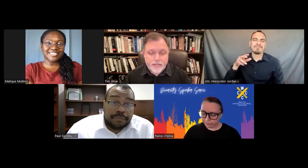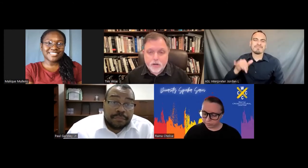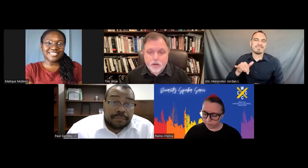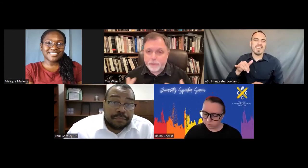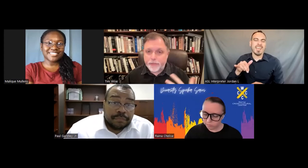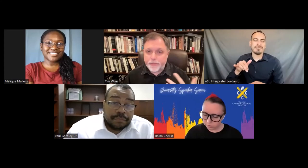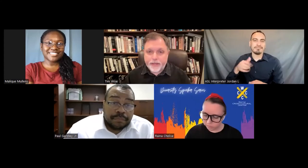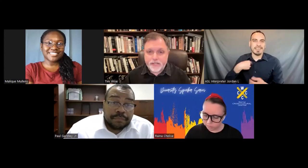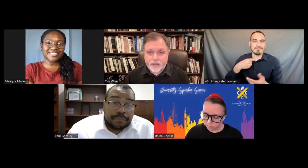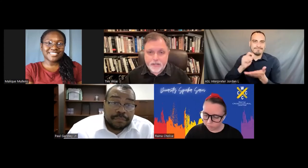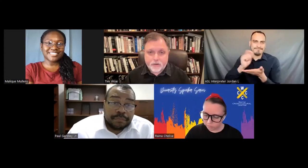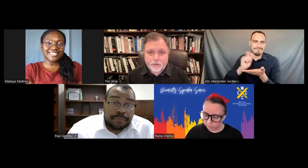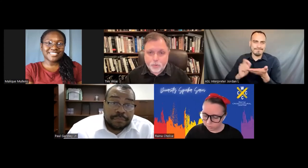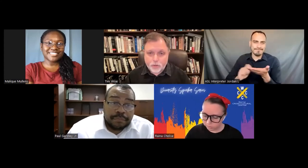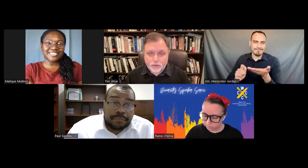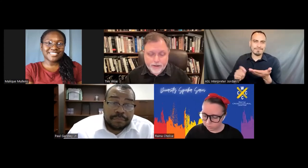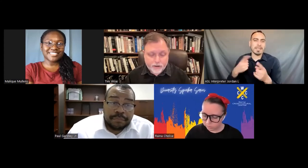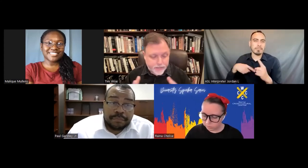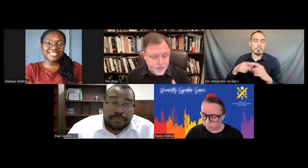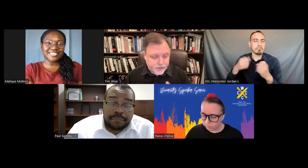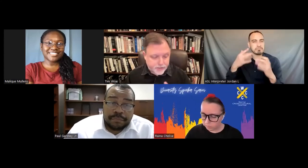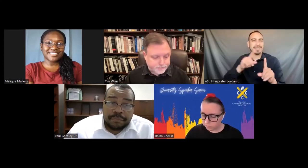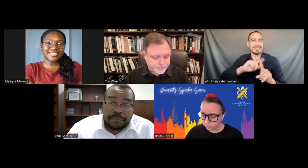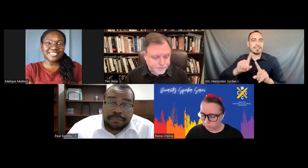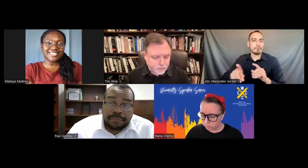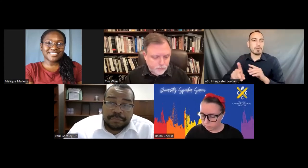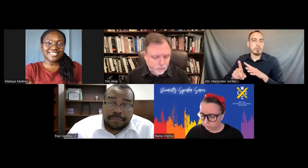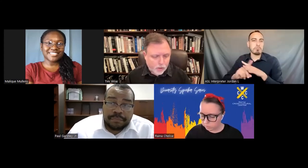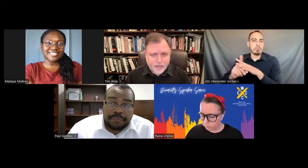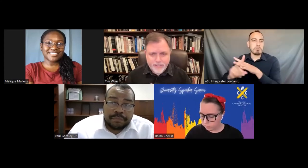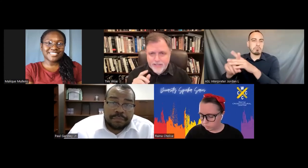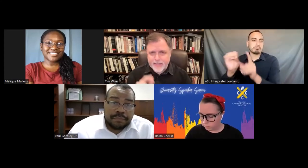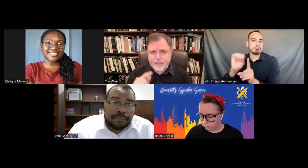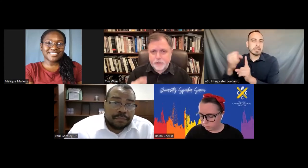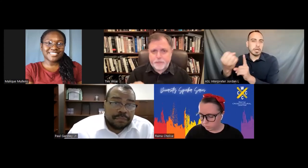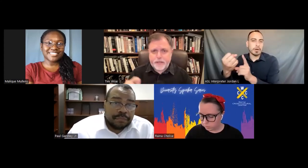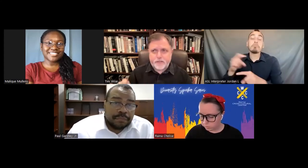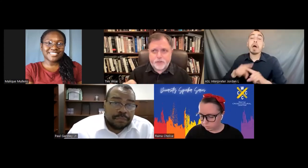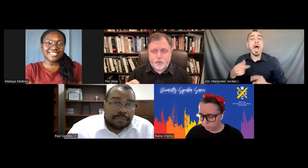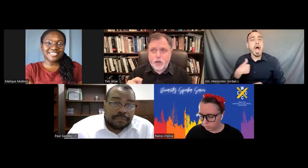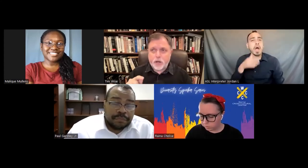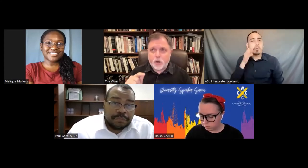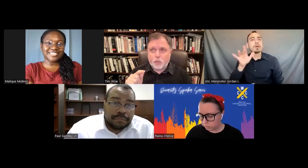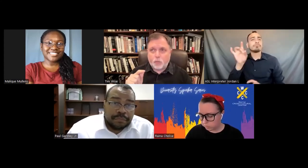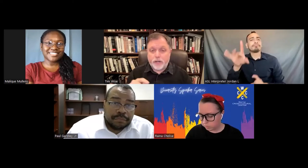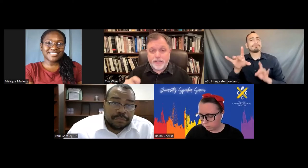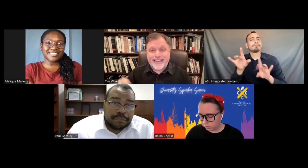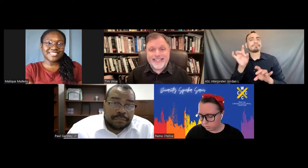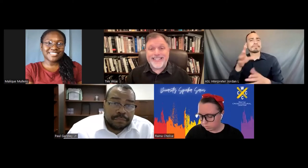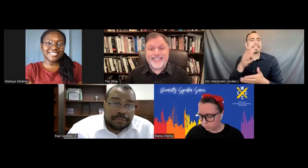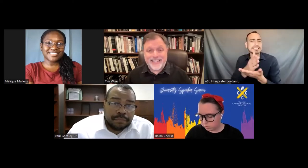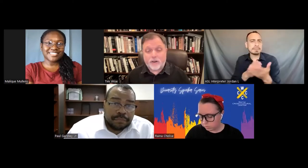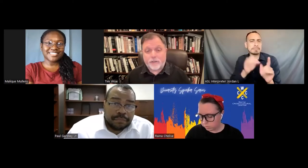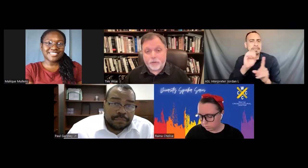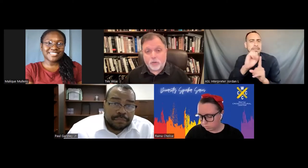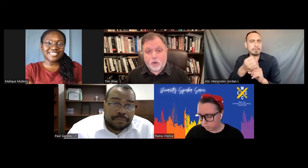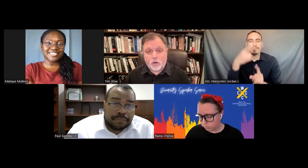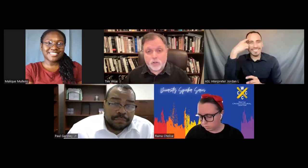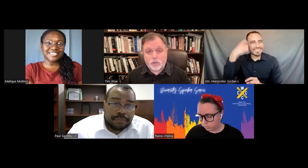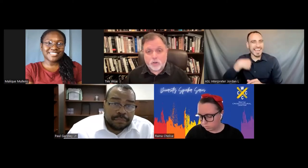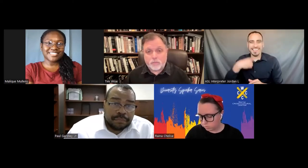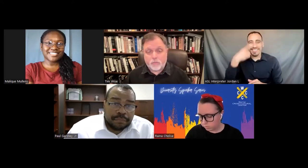will say there are a couple of things that I think are important, and I'll mention them because I think they speak to what is necessary